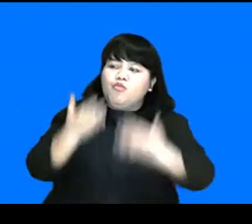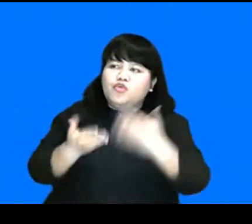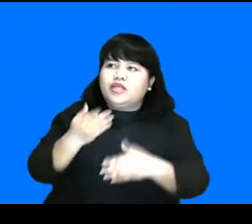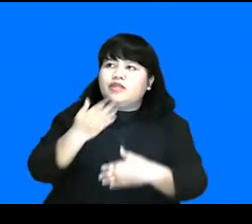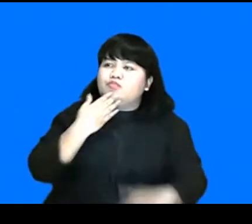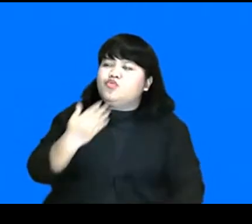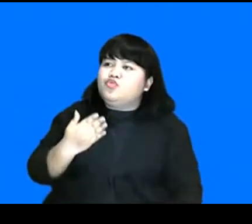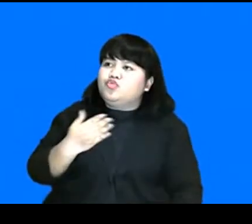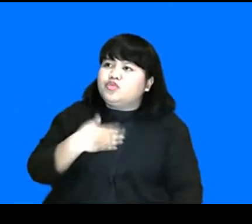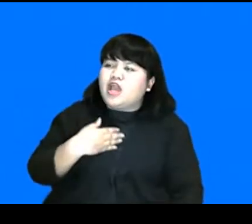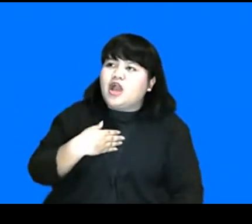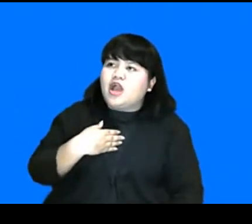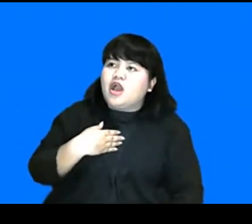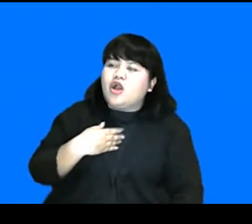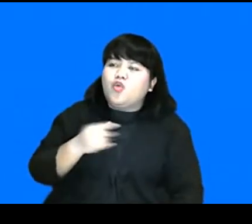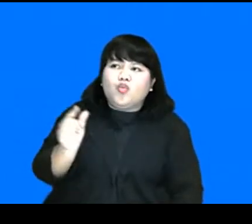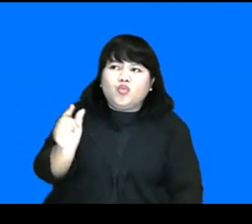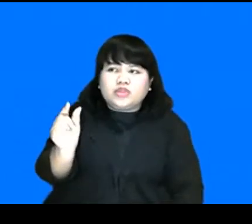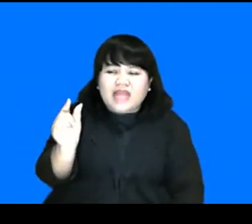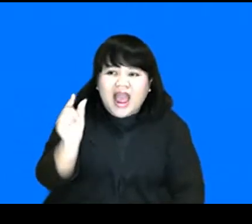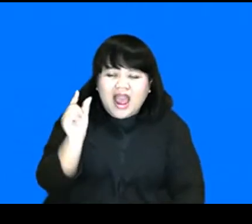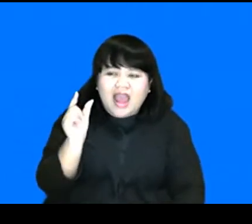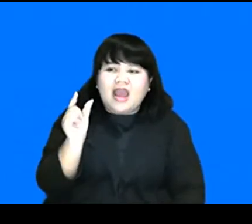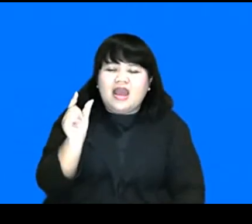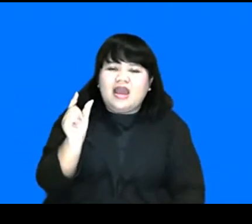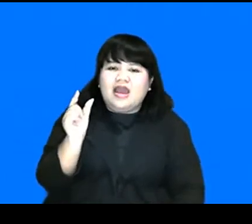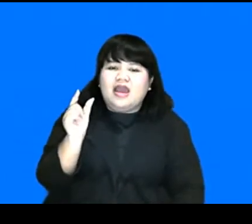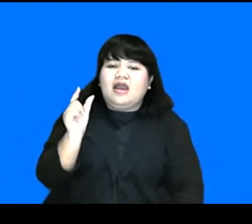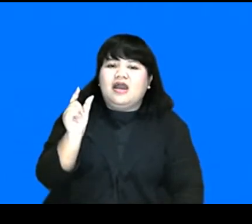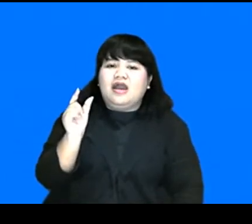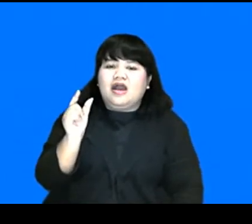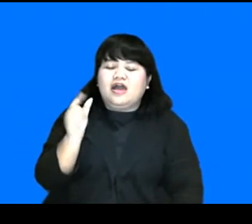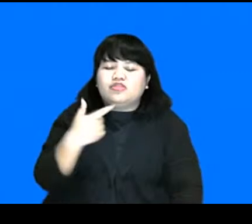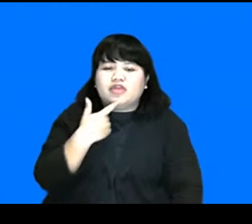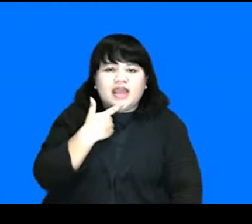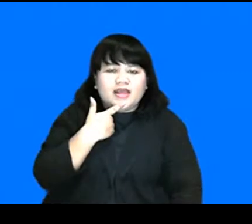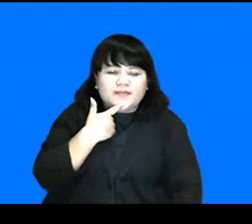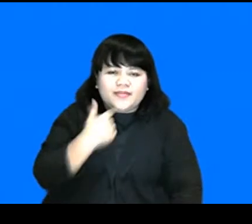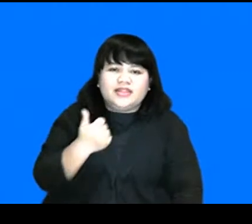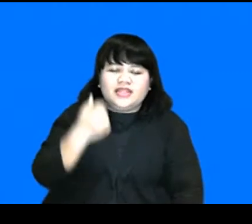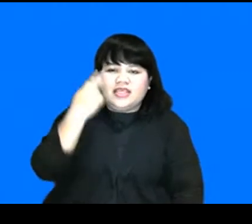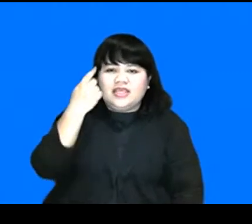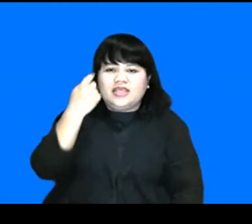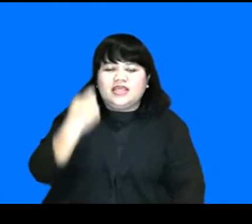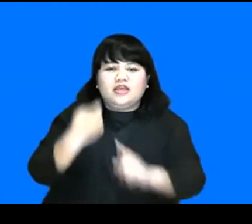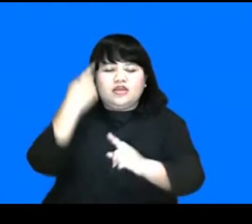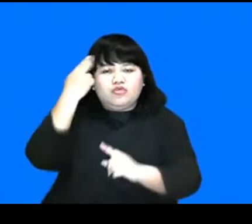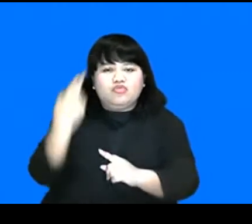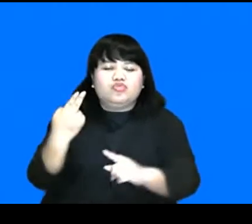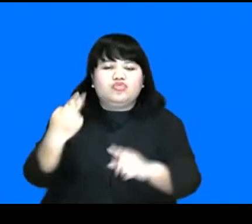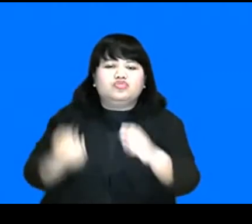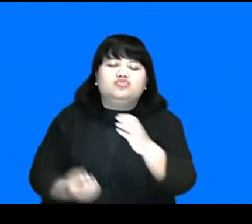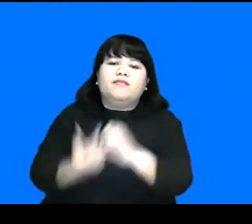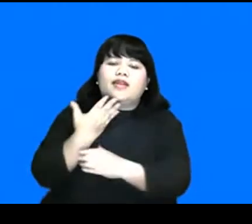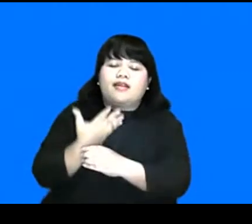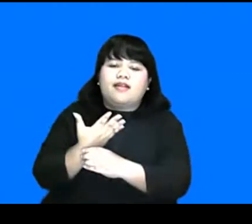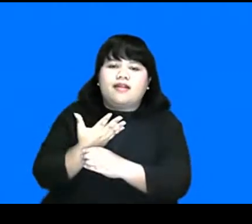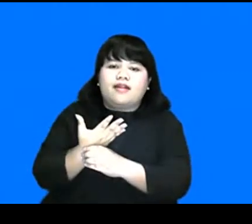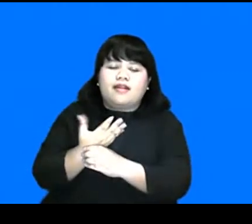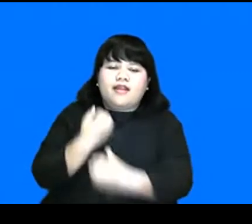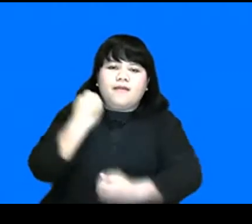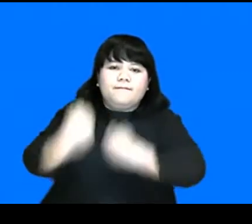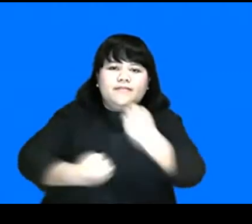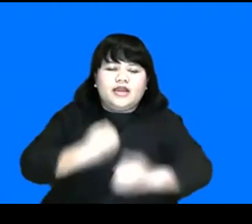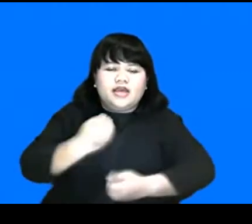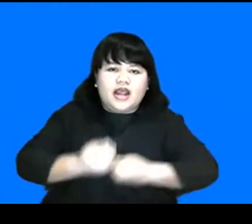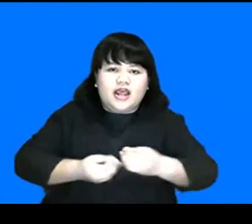and dry up what is needed as a resource to drive the economy? Okay, so who